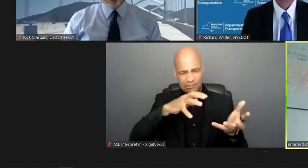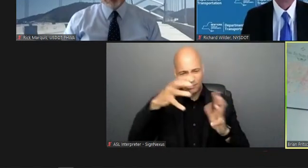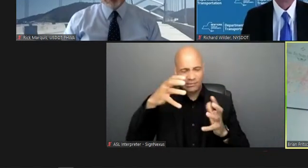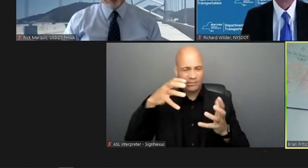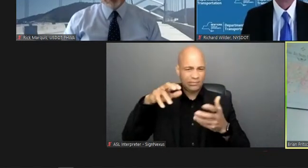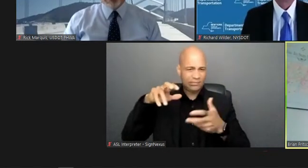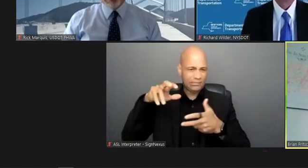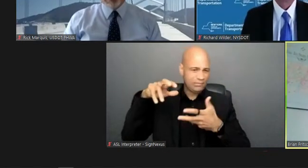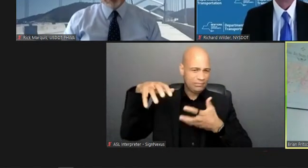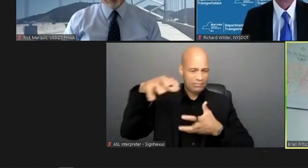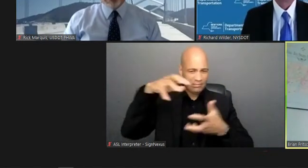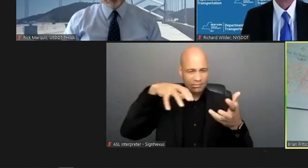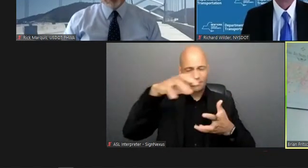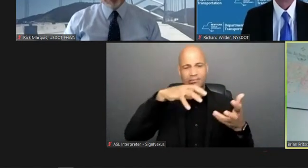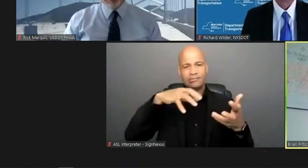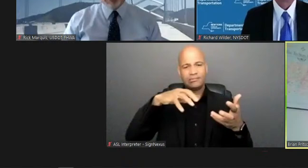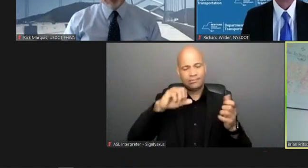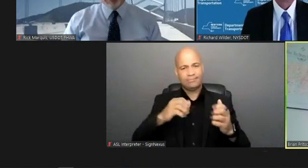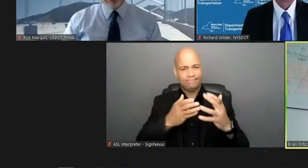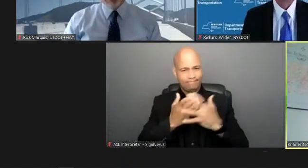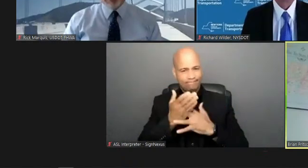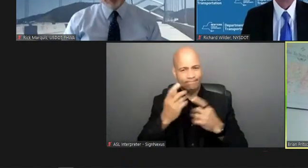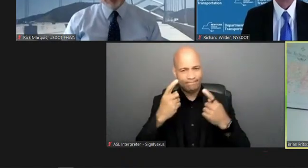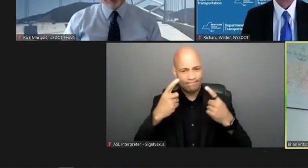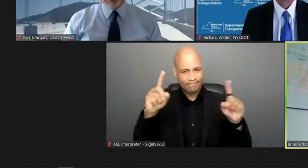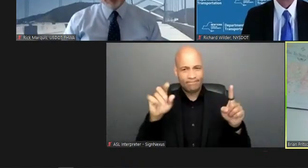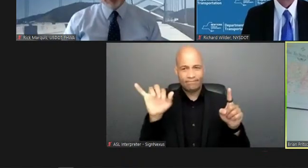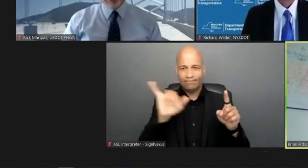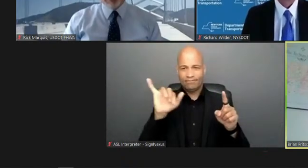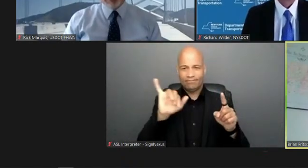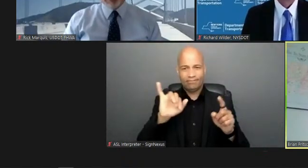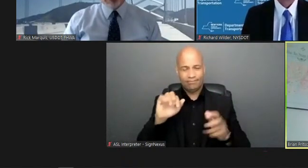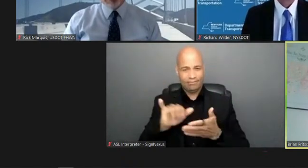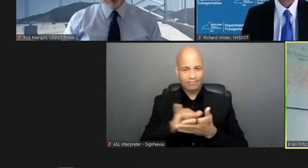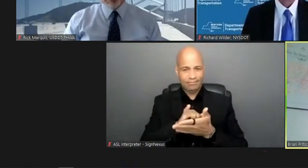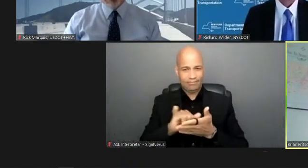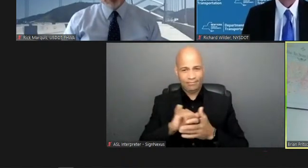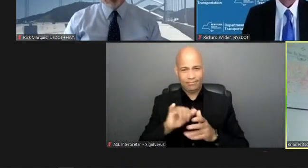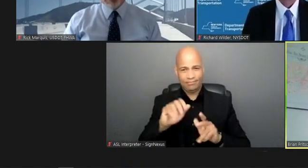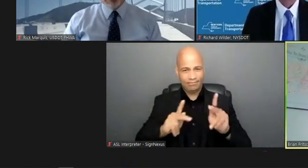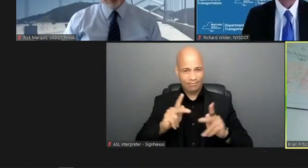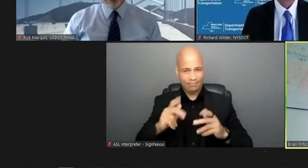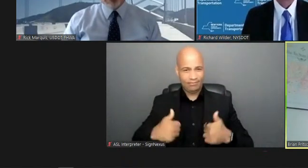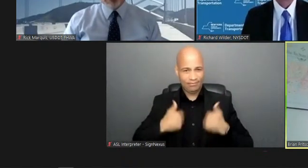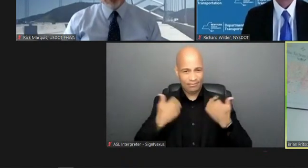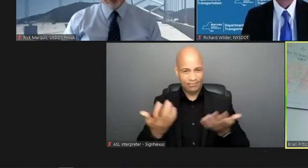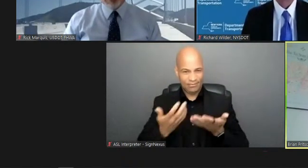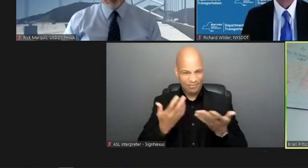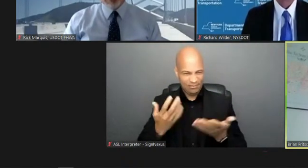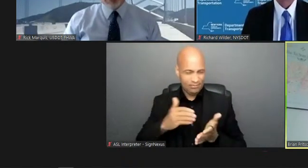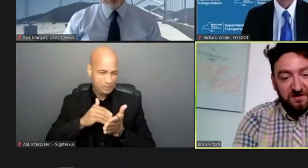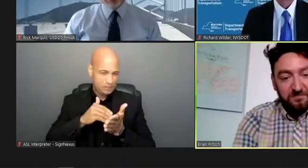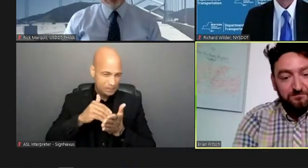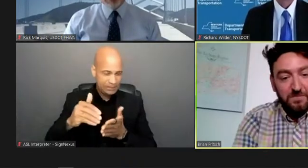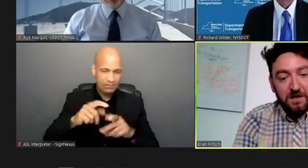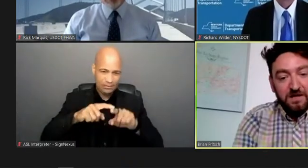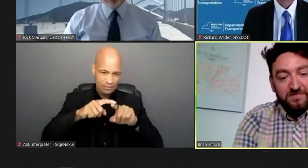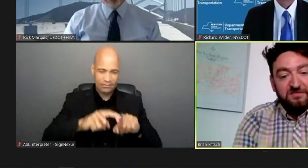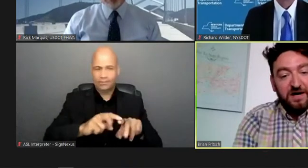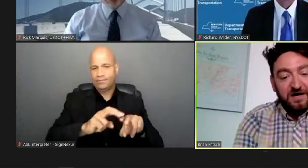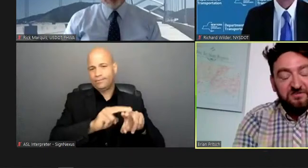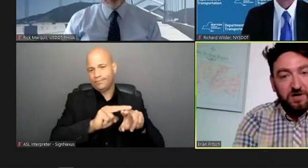the future and one that is more Equitable for the millions of New Yorkers that don't own a car and rely on our Subway and rail system